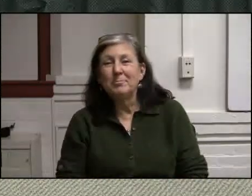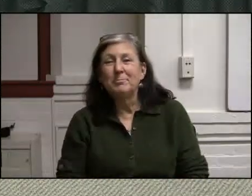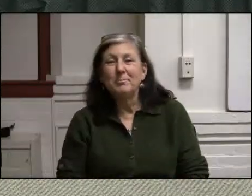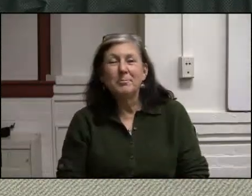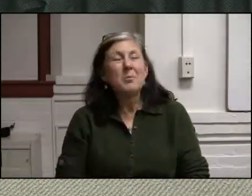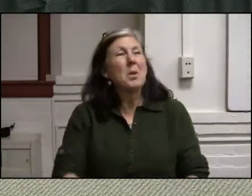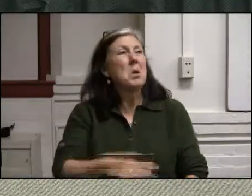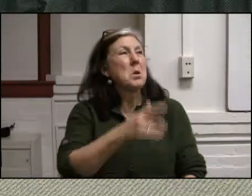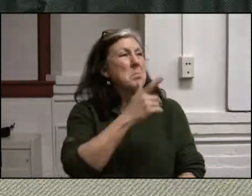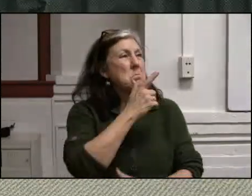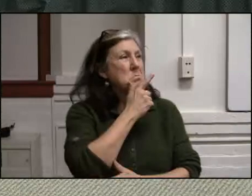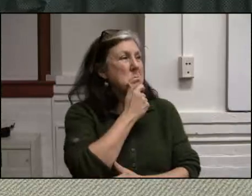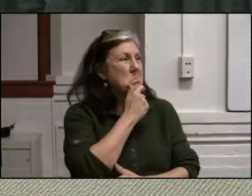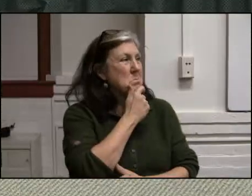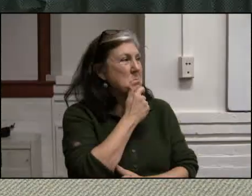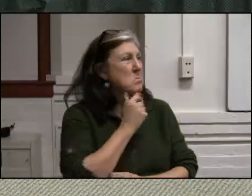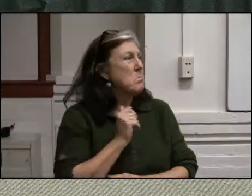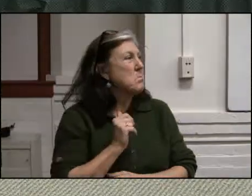That's interesting.